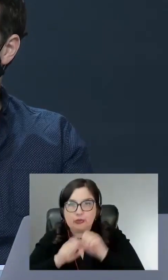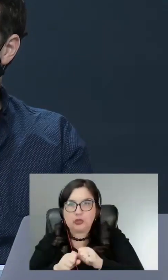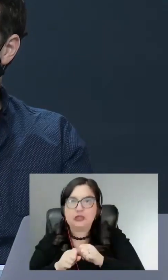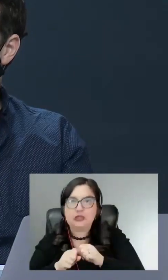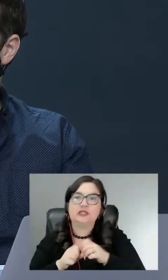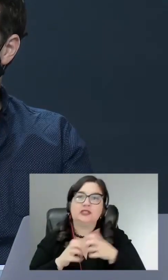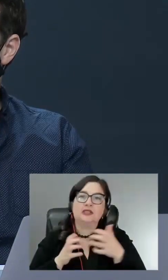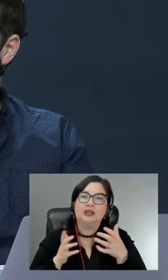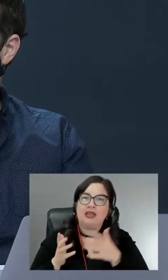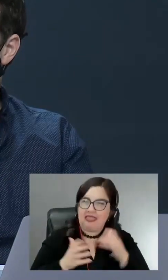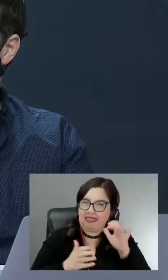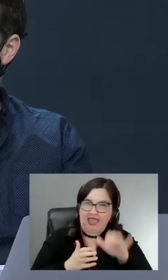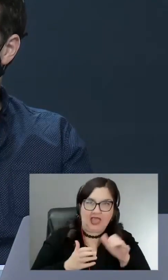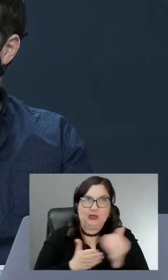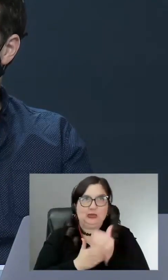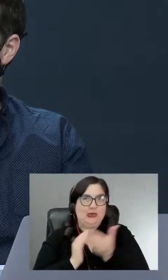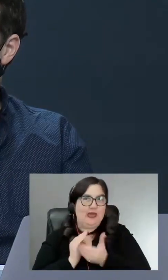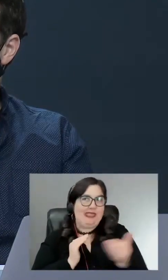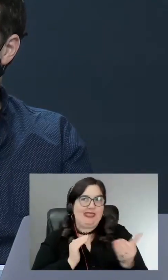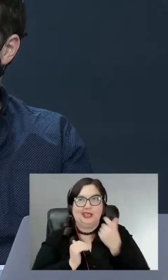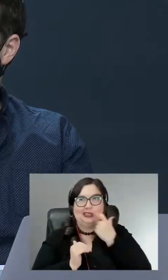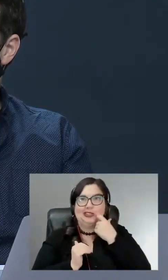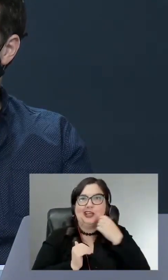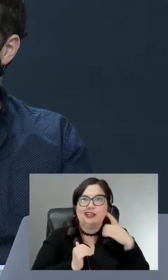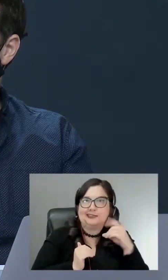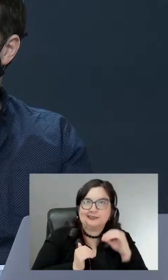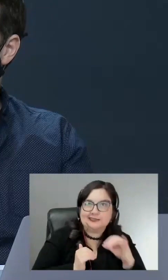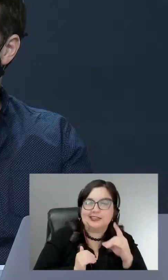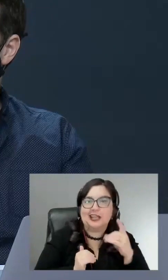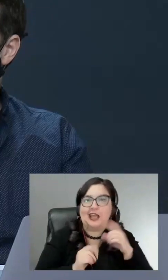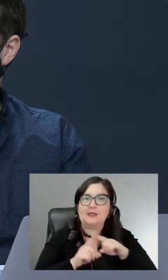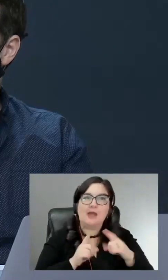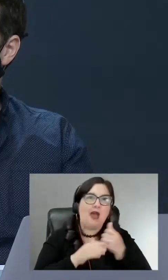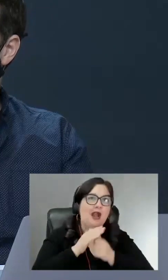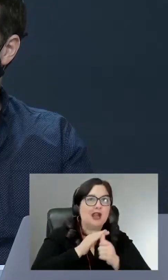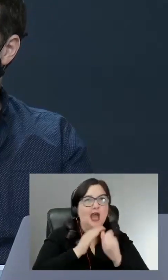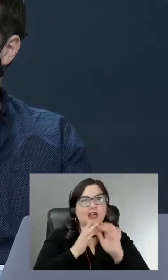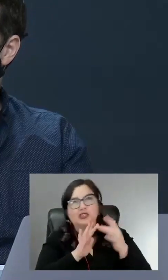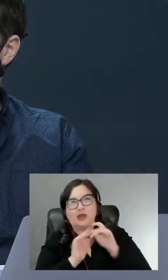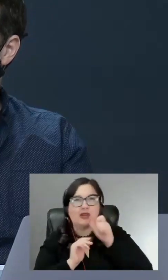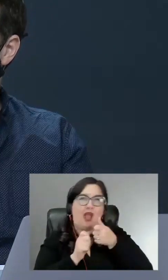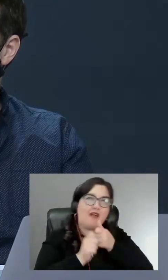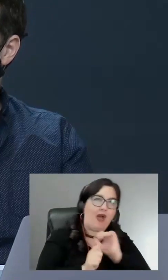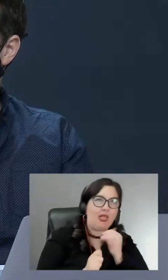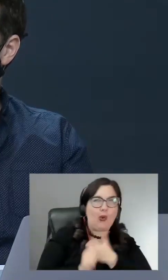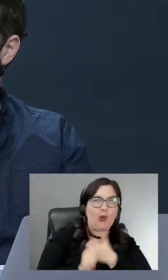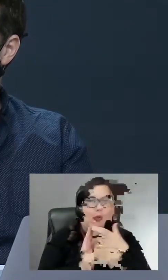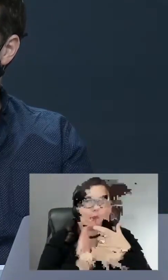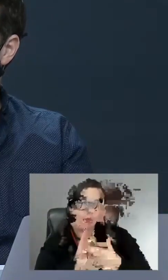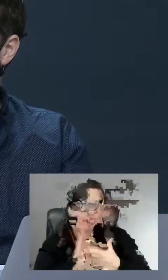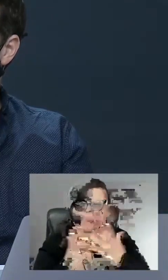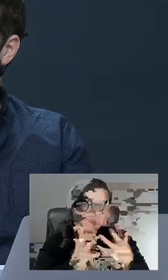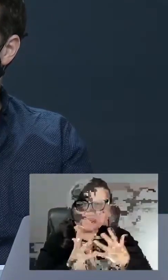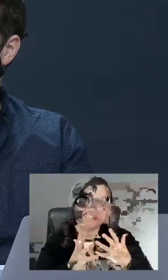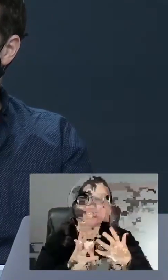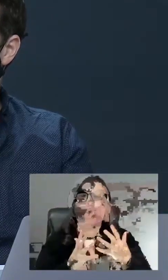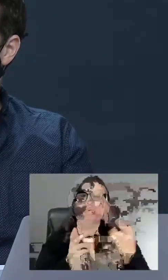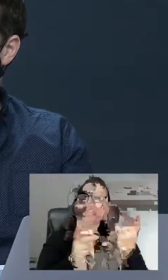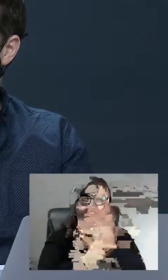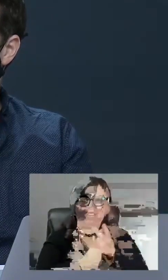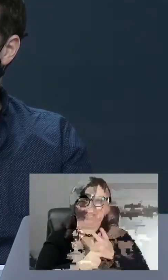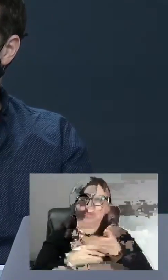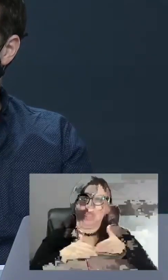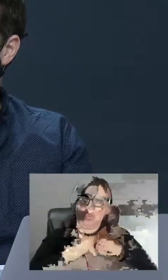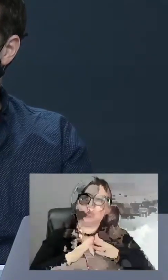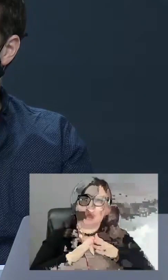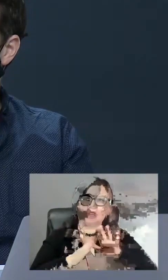they just did. But hey, they're underneath our networking, but they don't really follow our rules. And so we have this way to sort of like federate your own existing transit